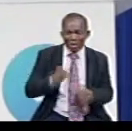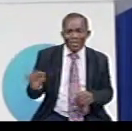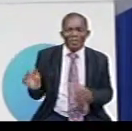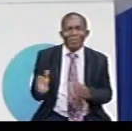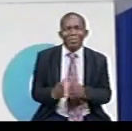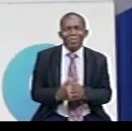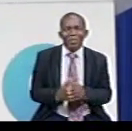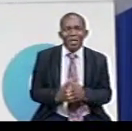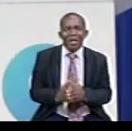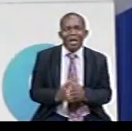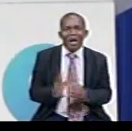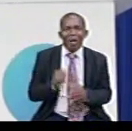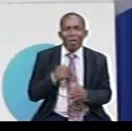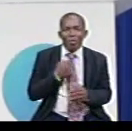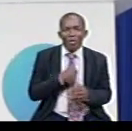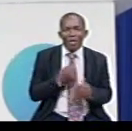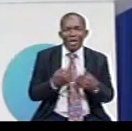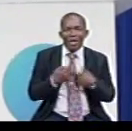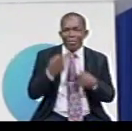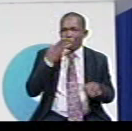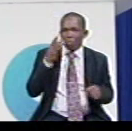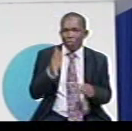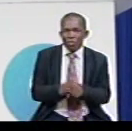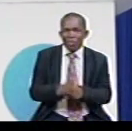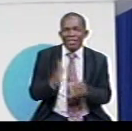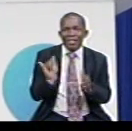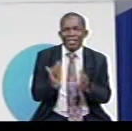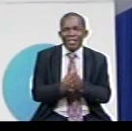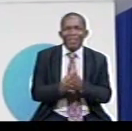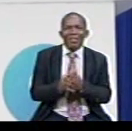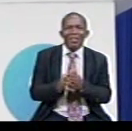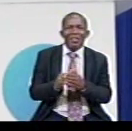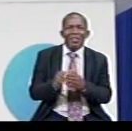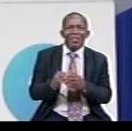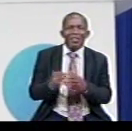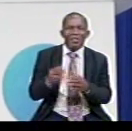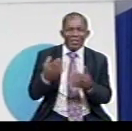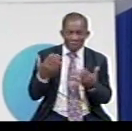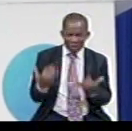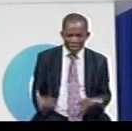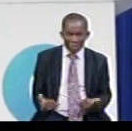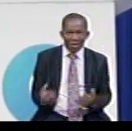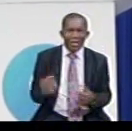And we have a promise from the Lord that the latter rain shall be greater than the former.